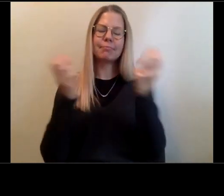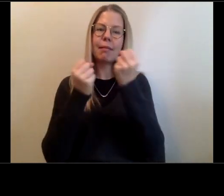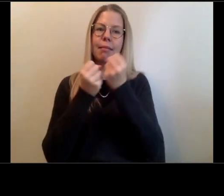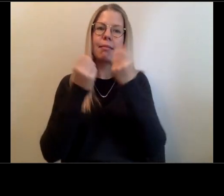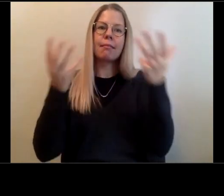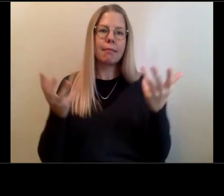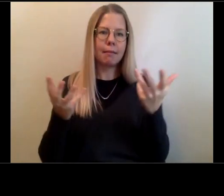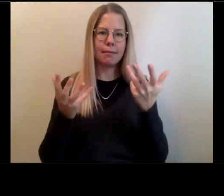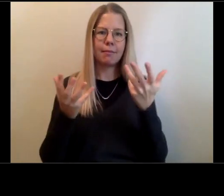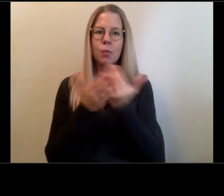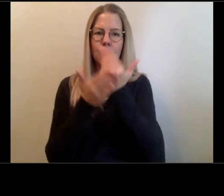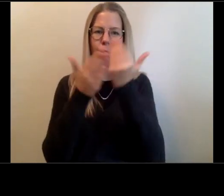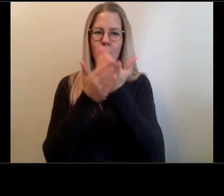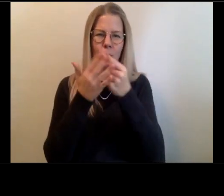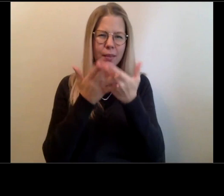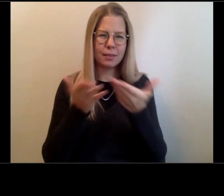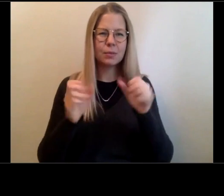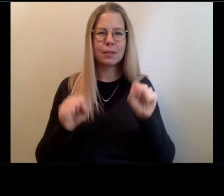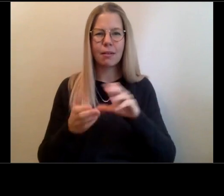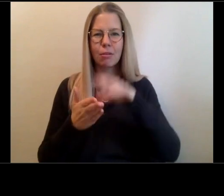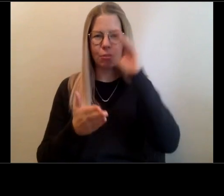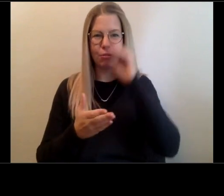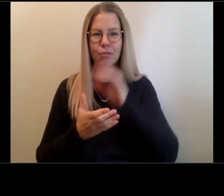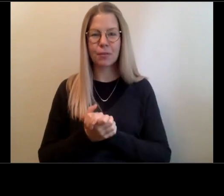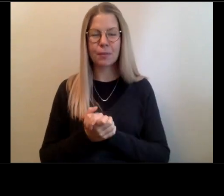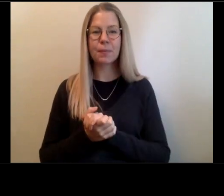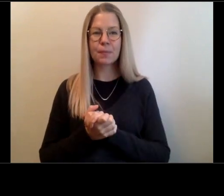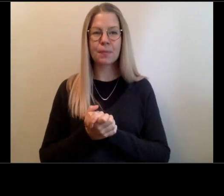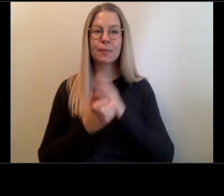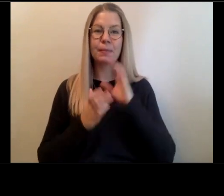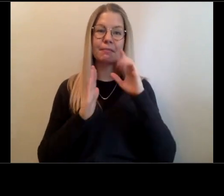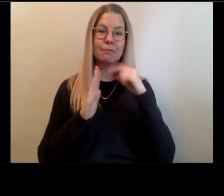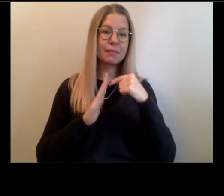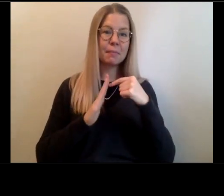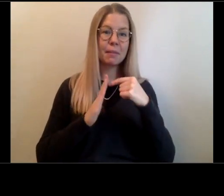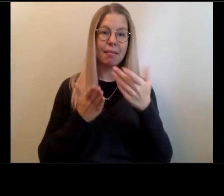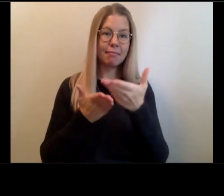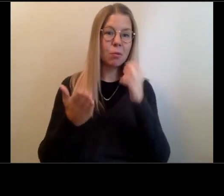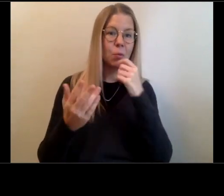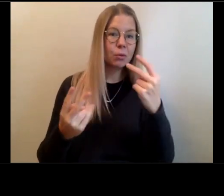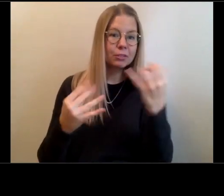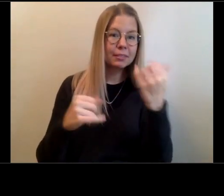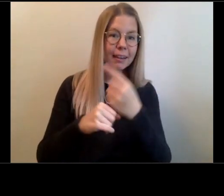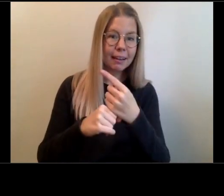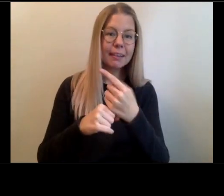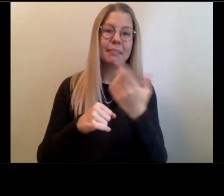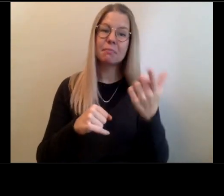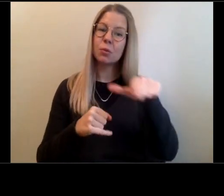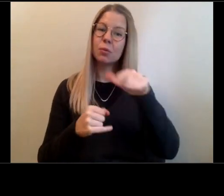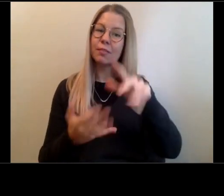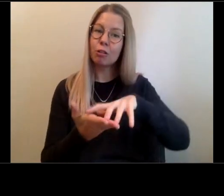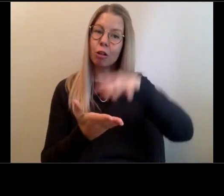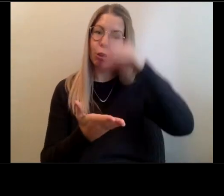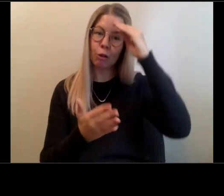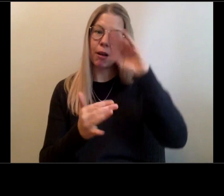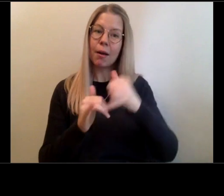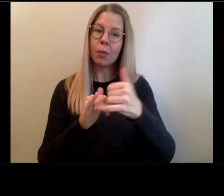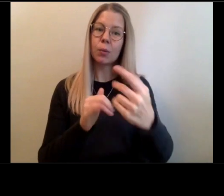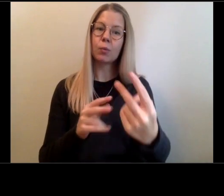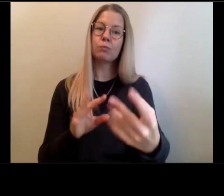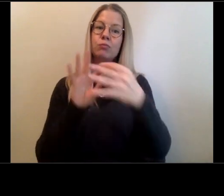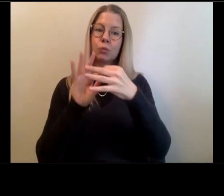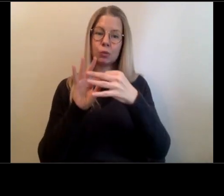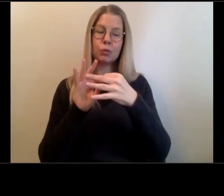your audience today has learned how to be on a digital webinar. Some